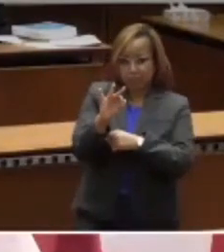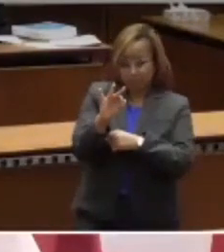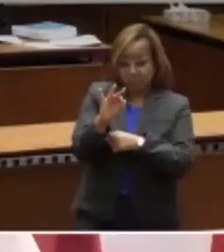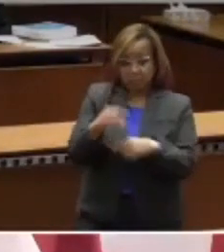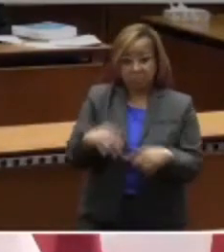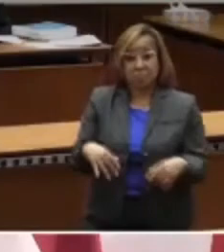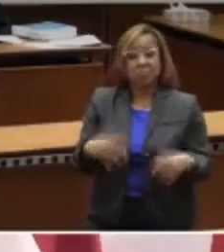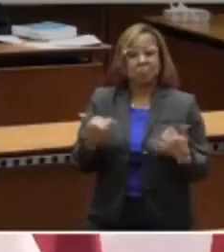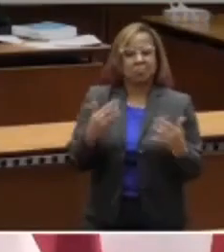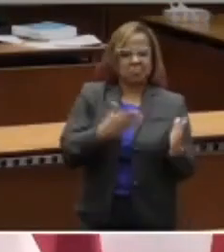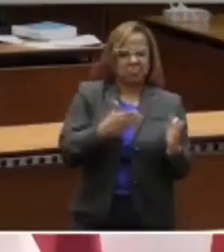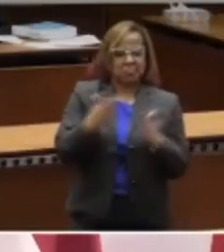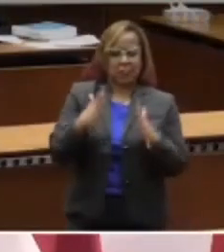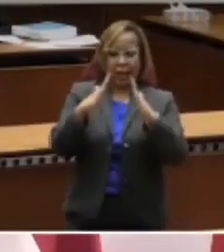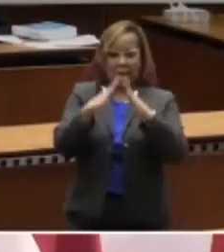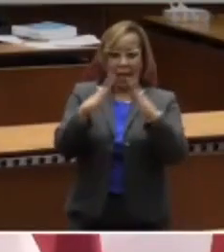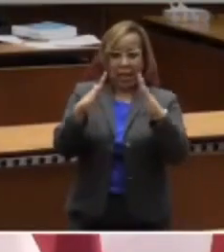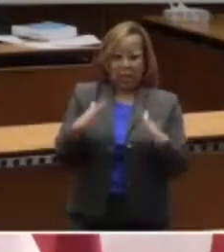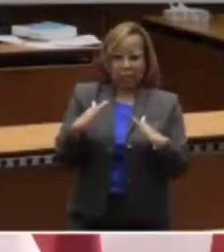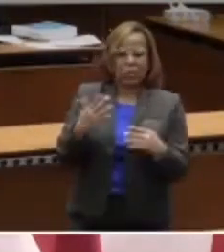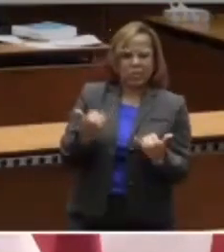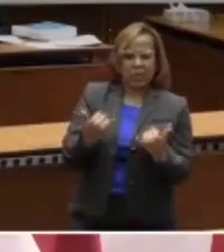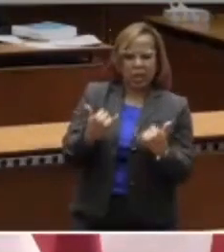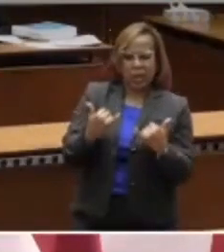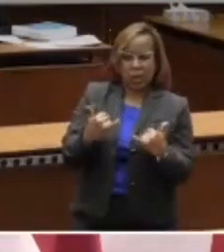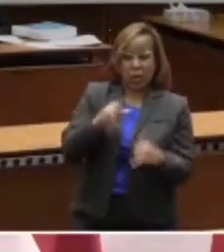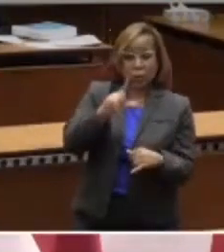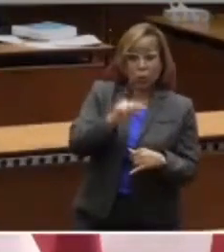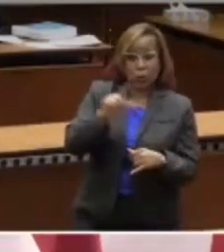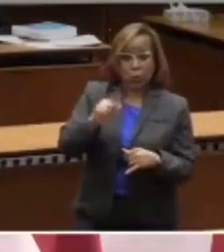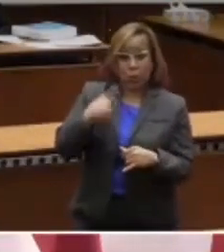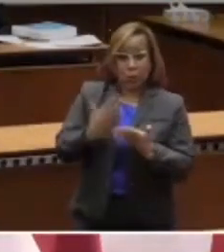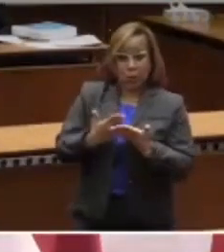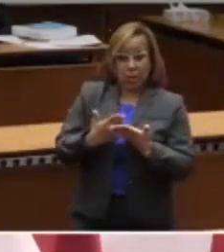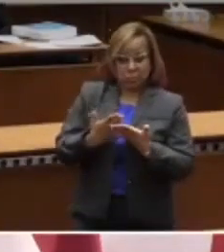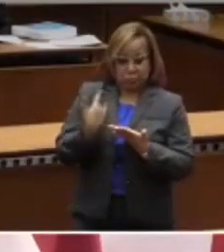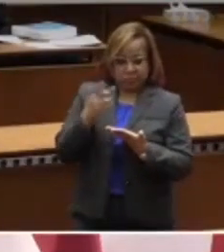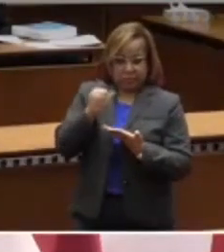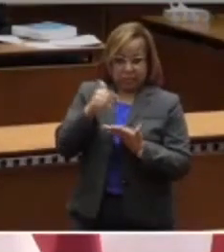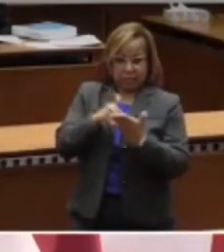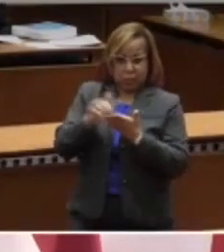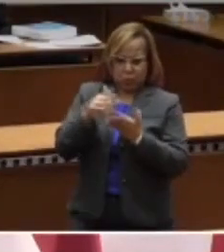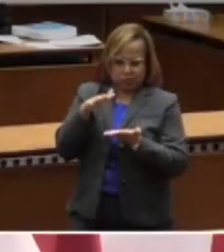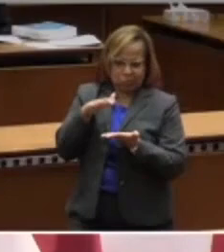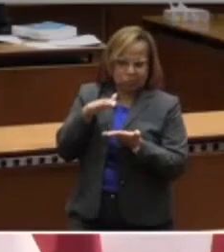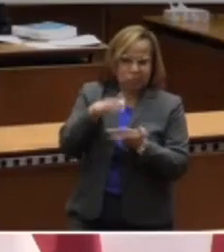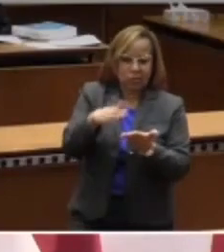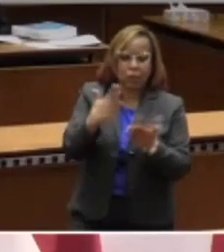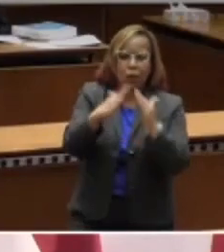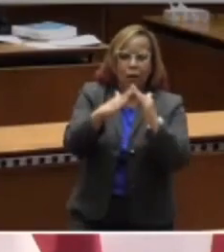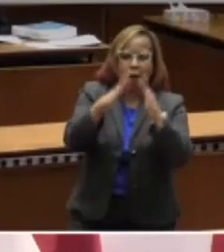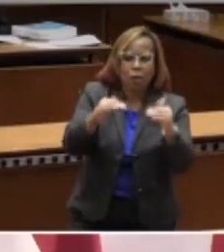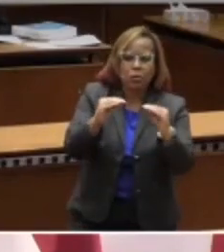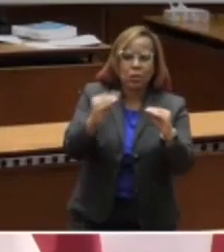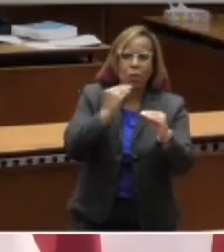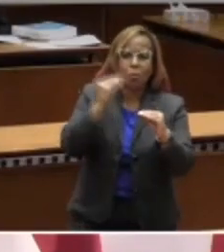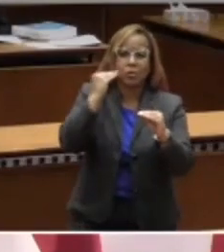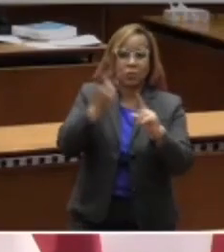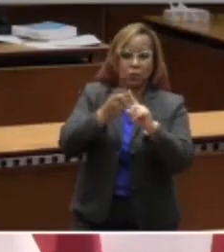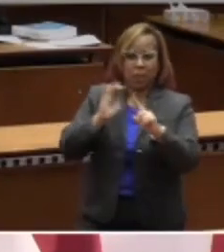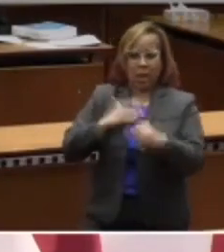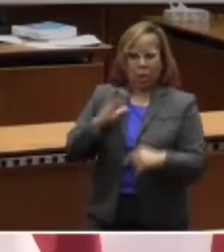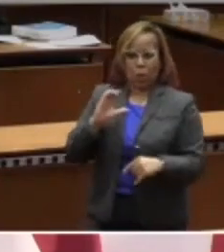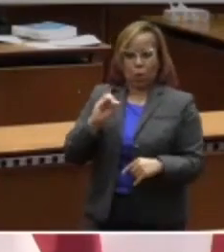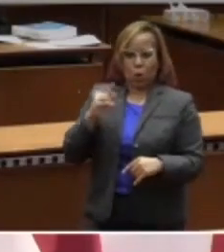And when it comes to housing, in 2020, we made $10 million in investments for housing and homelessness from our corporate